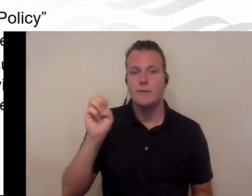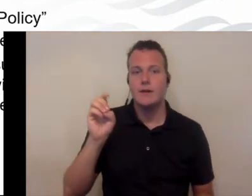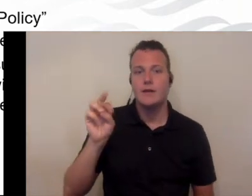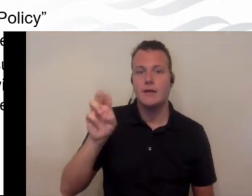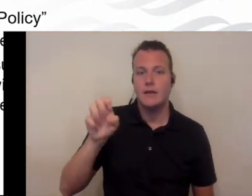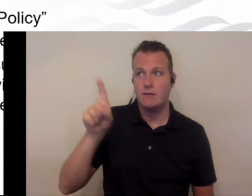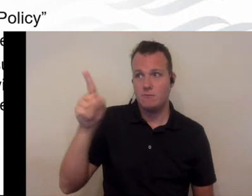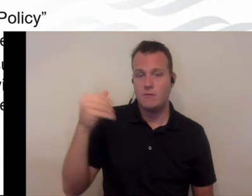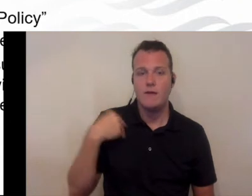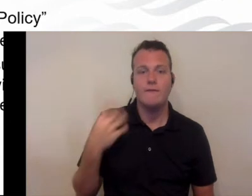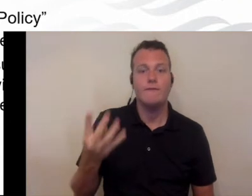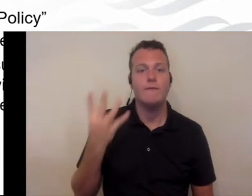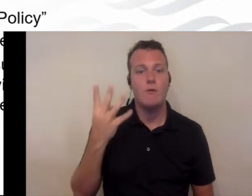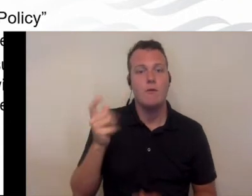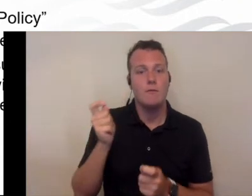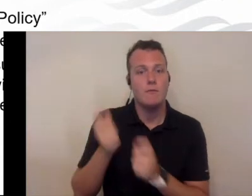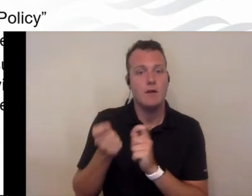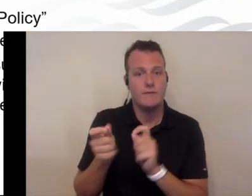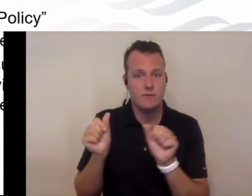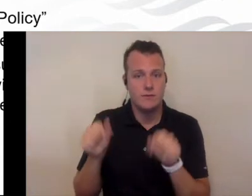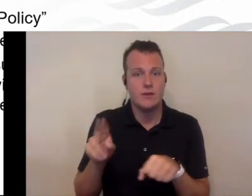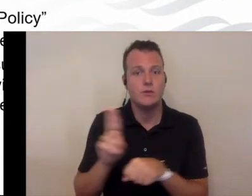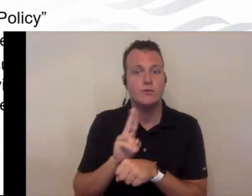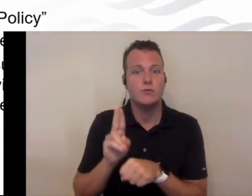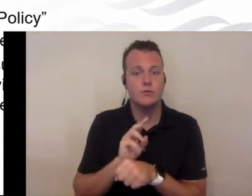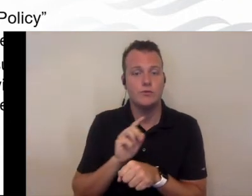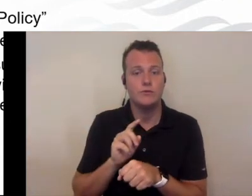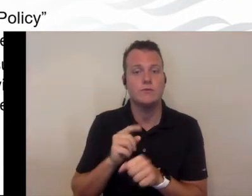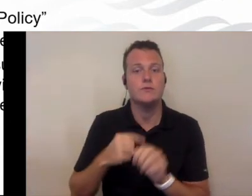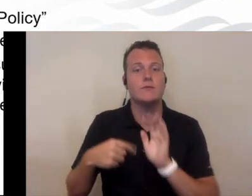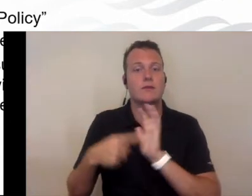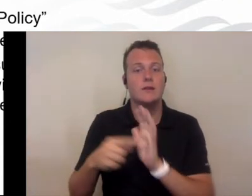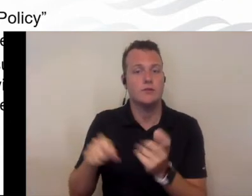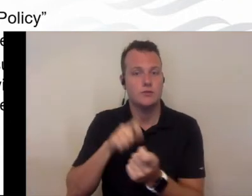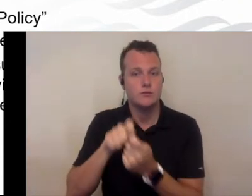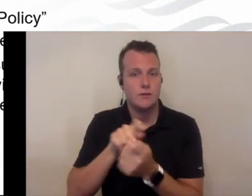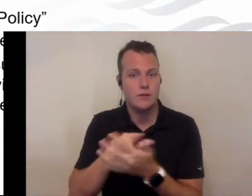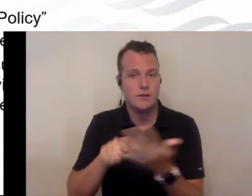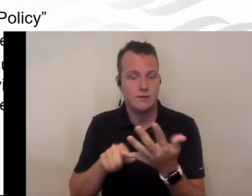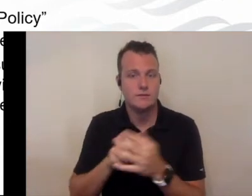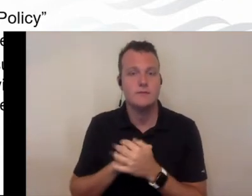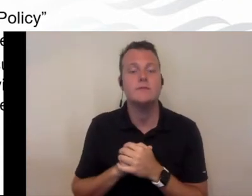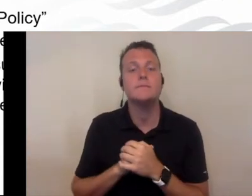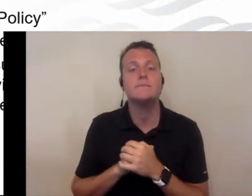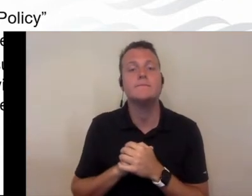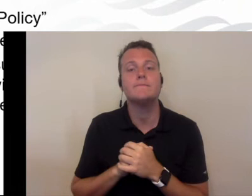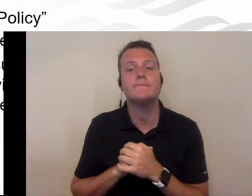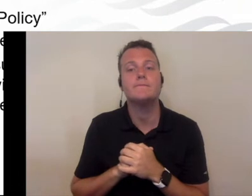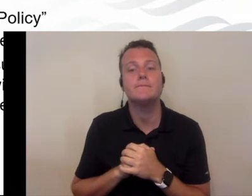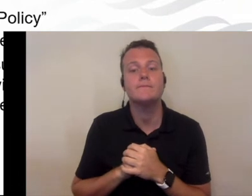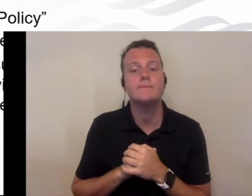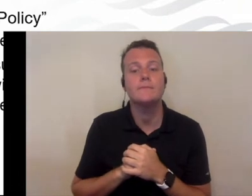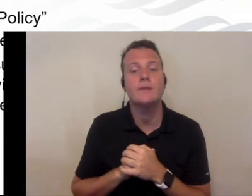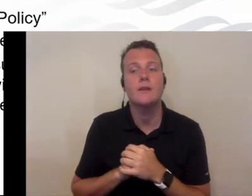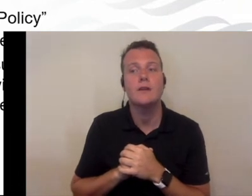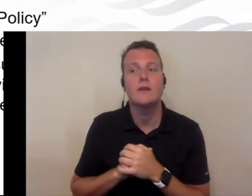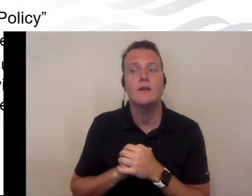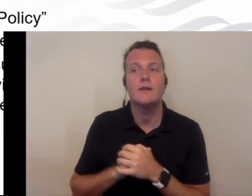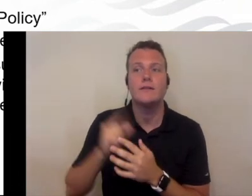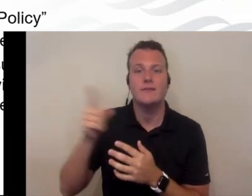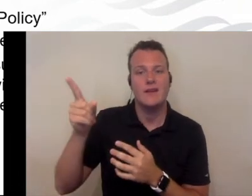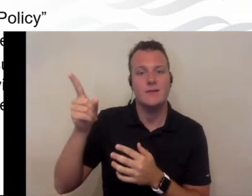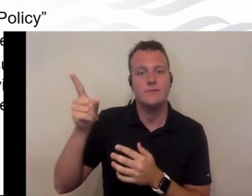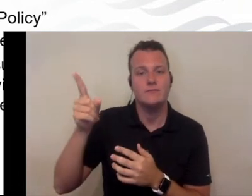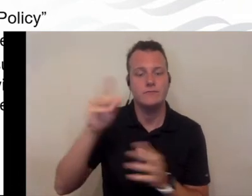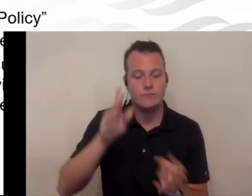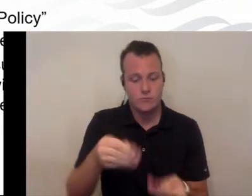has 4 modifiers that you can use to indicate certain things to them, and that then indicates to them